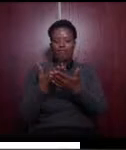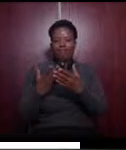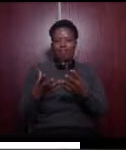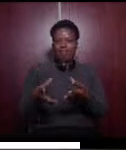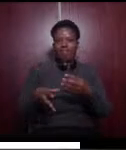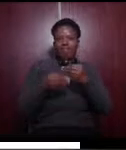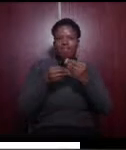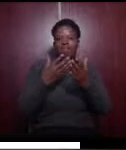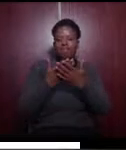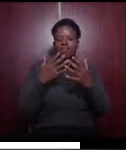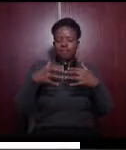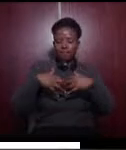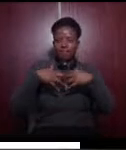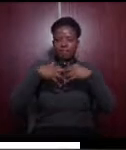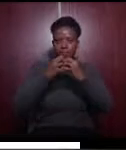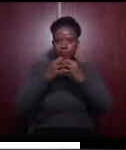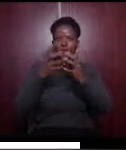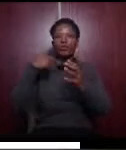talks to